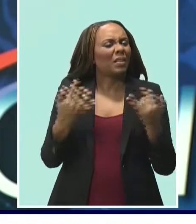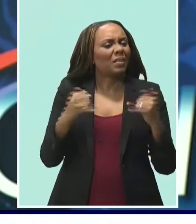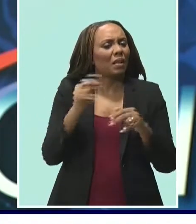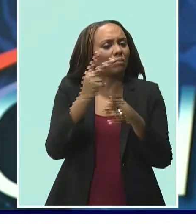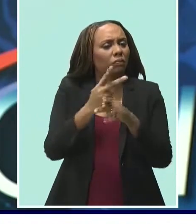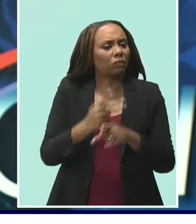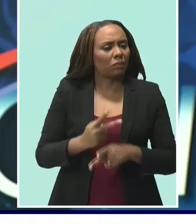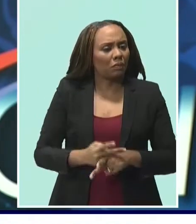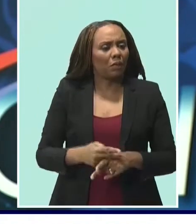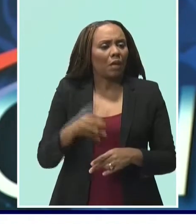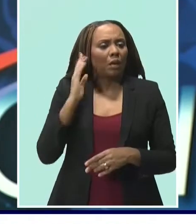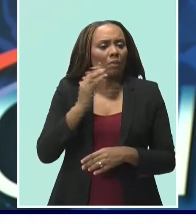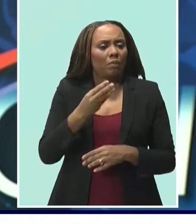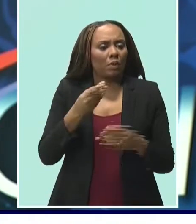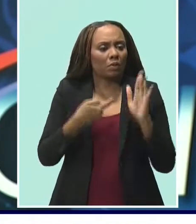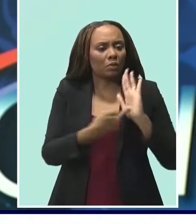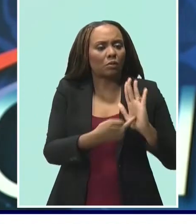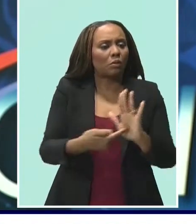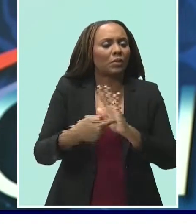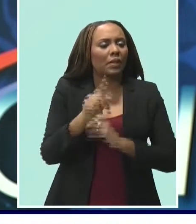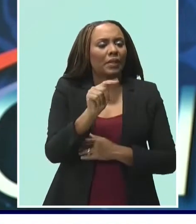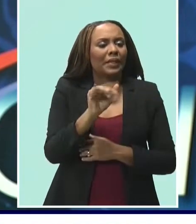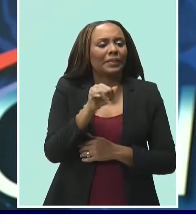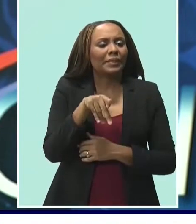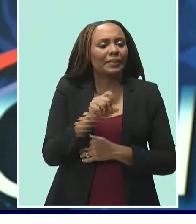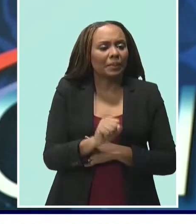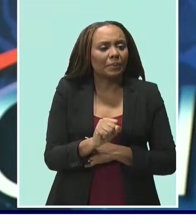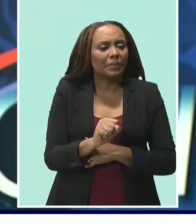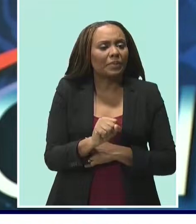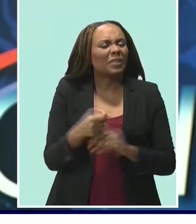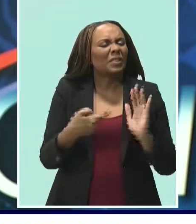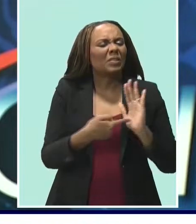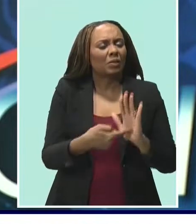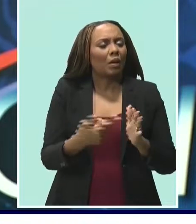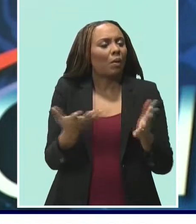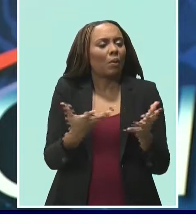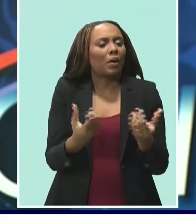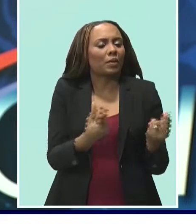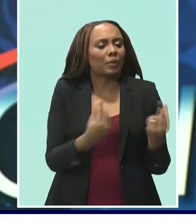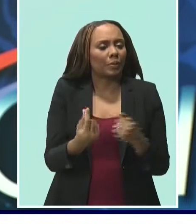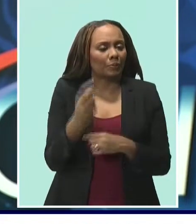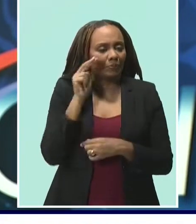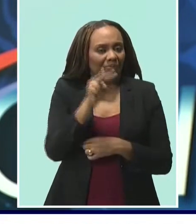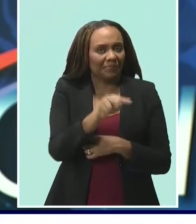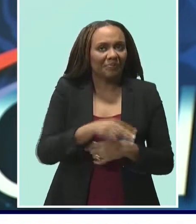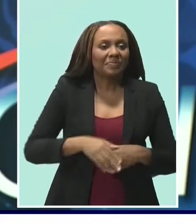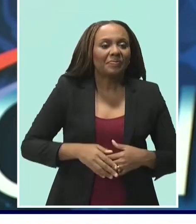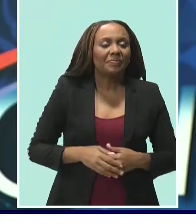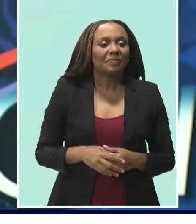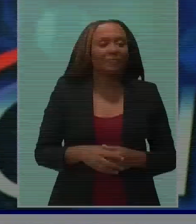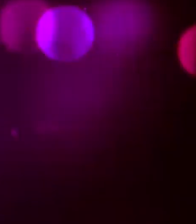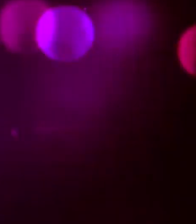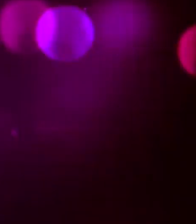with COVID-19, we take a closer look at barber shops and salons in the COVID-19 era.